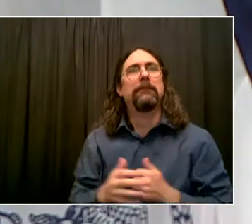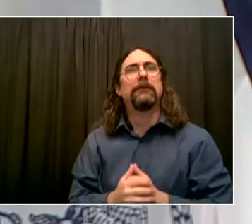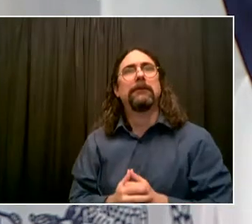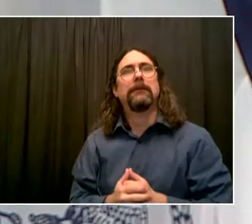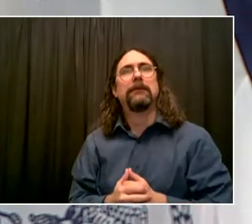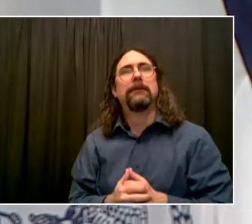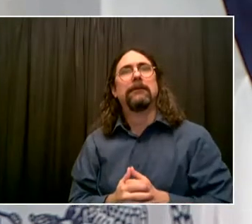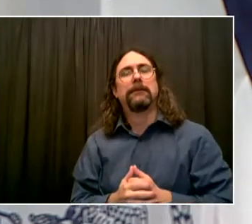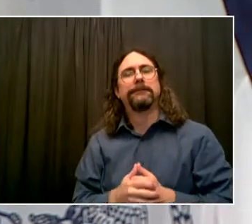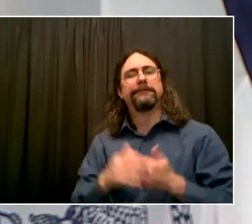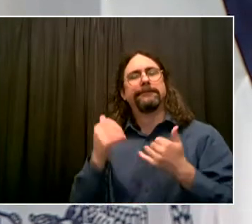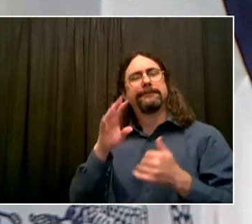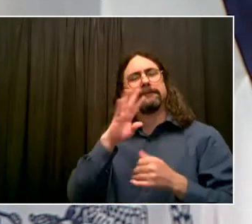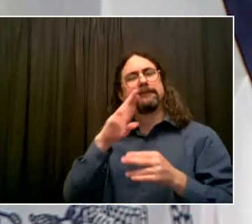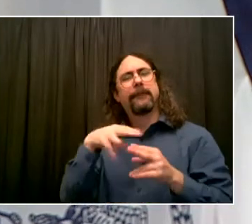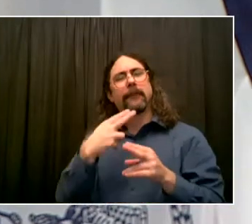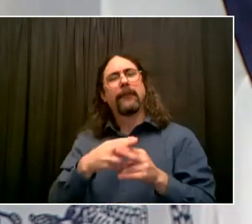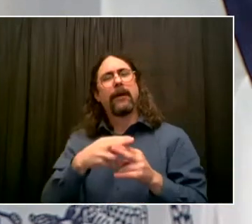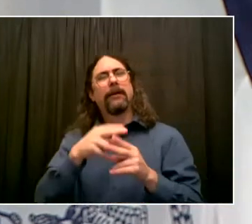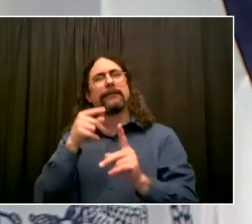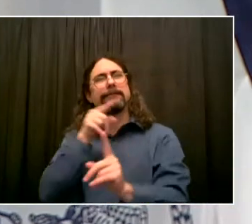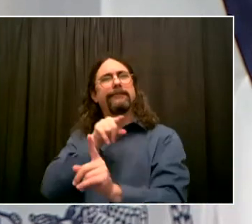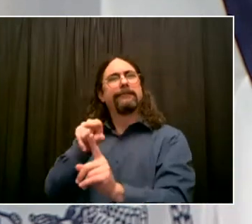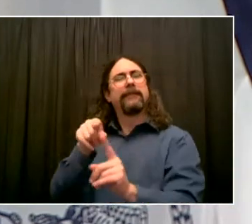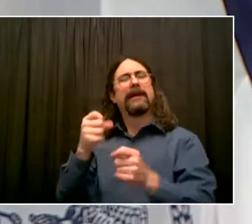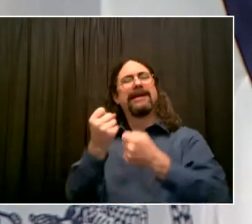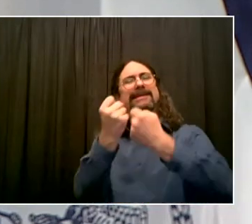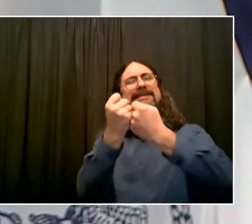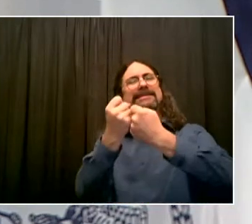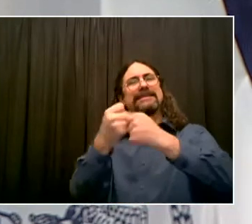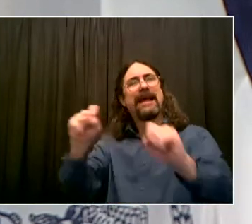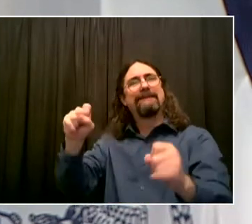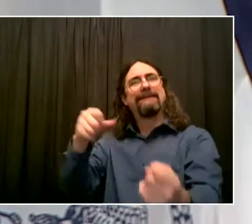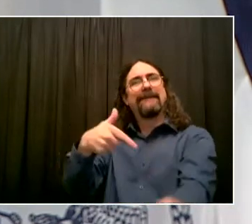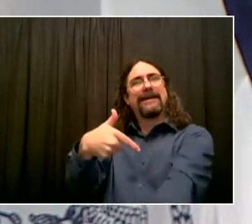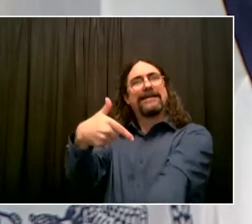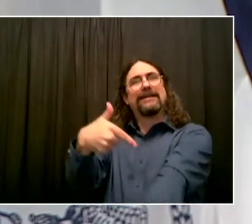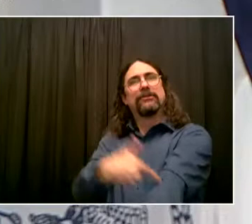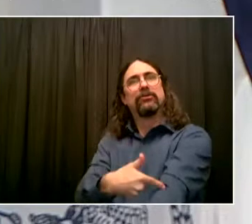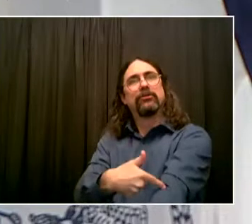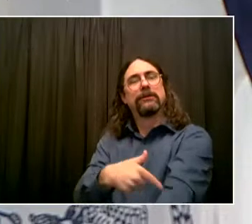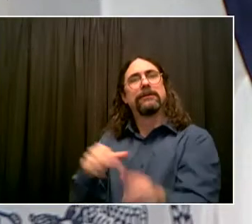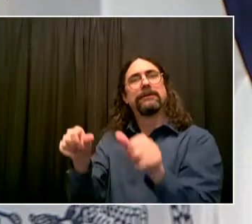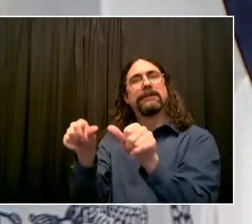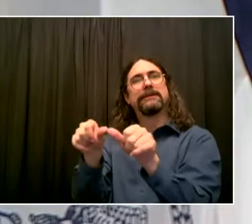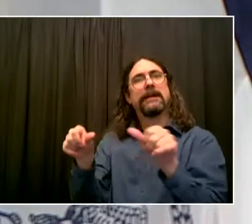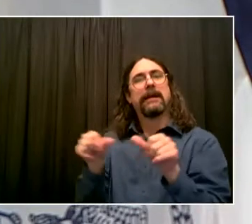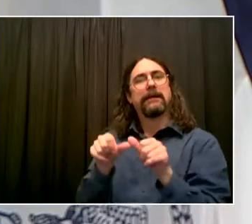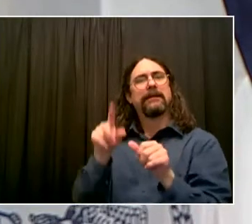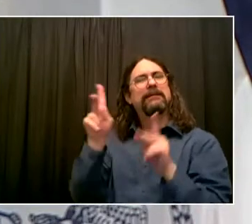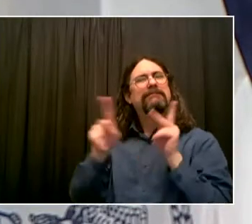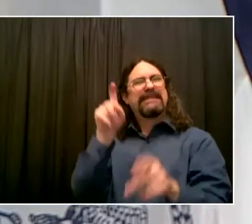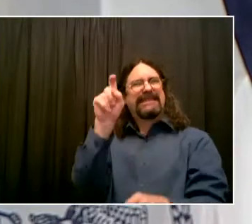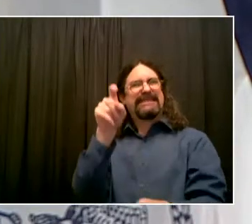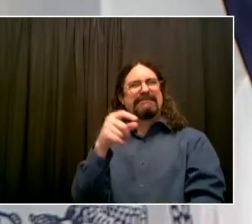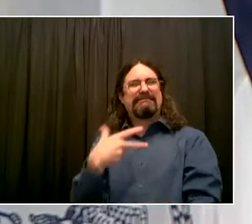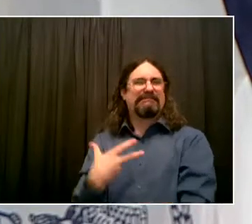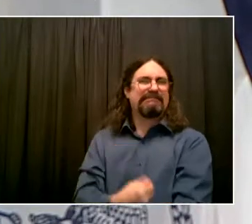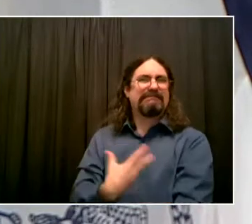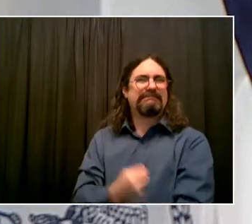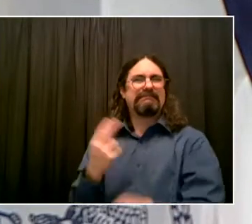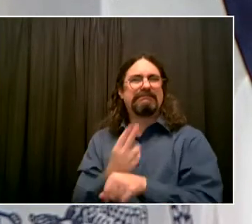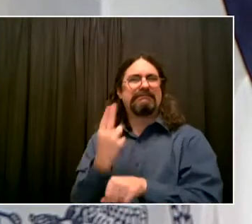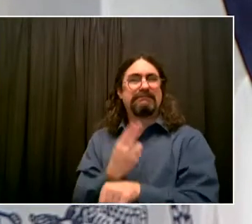and opened. But I'm wondering, is that an approach you still support? And is there a way to do